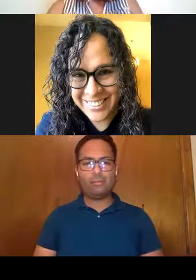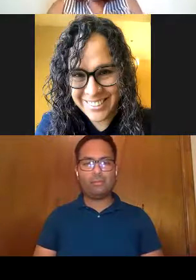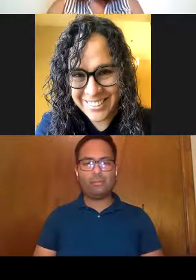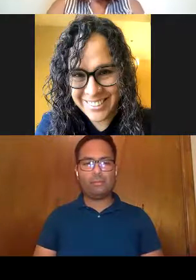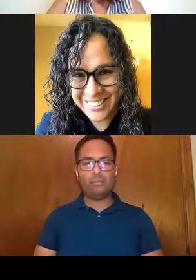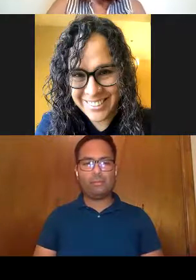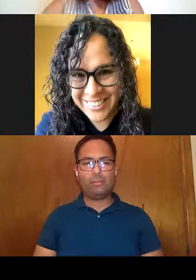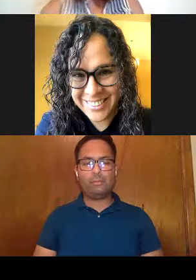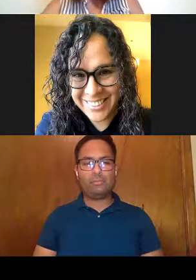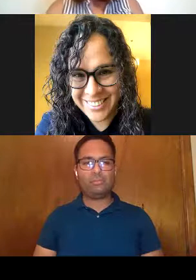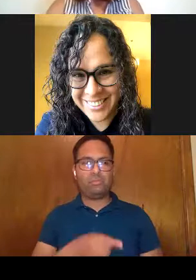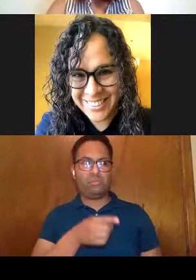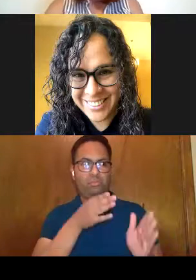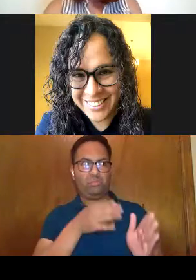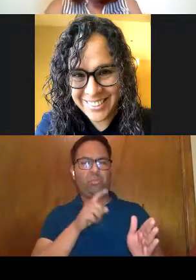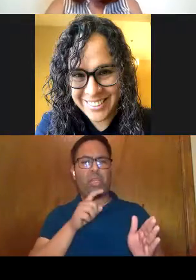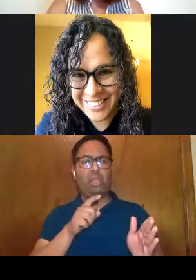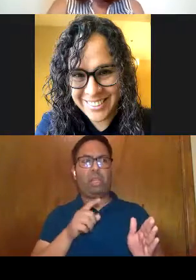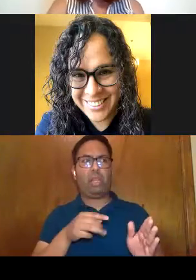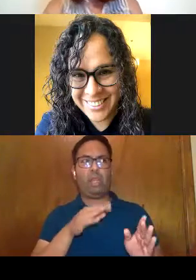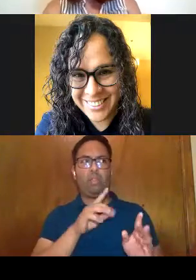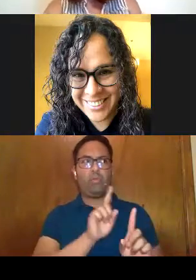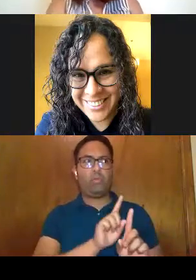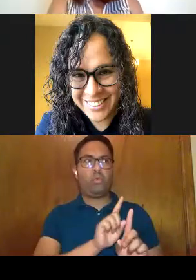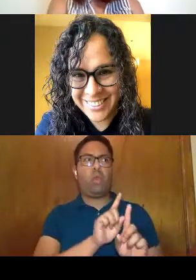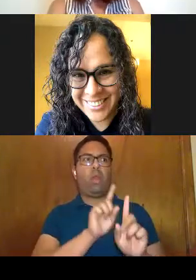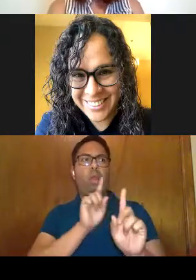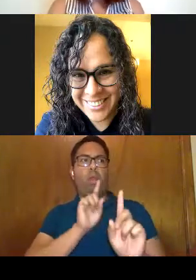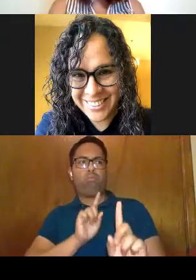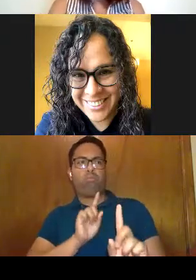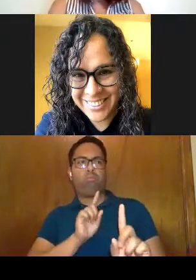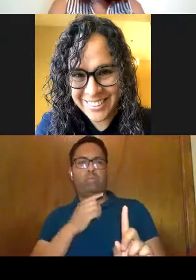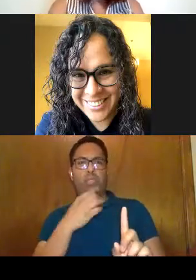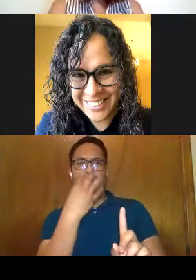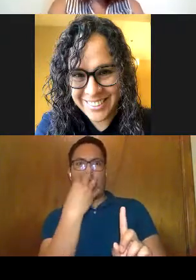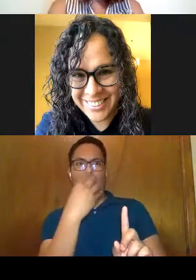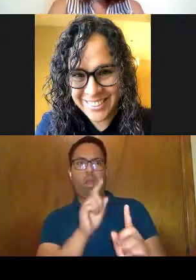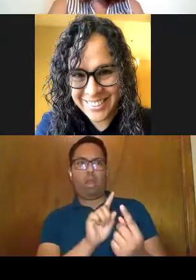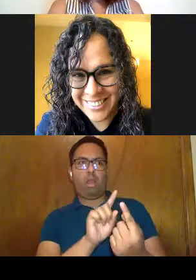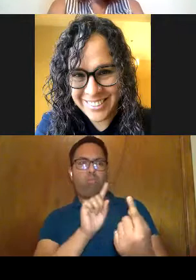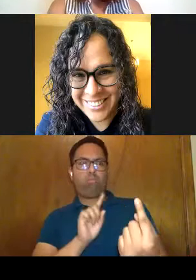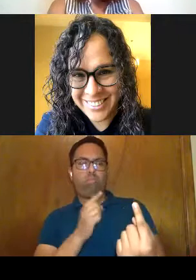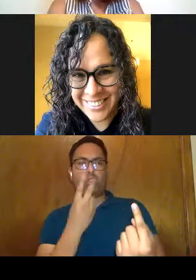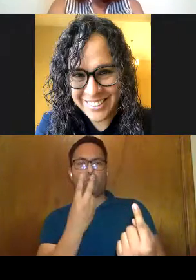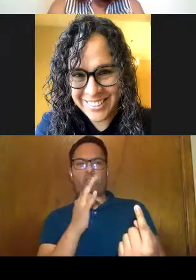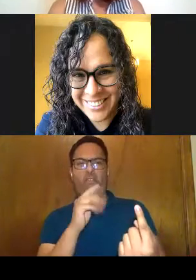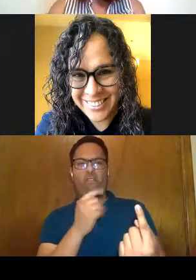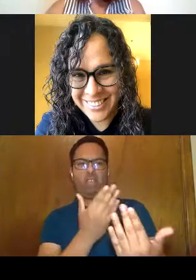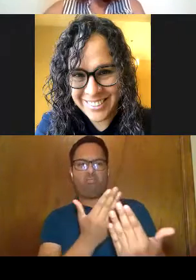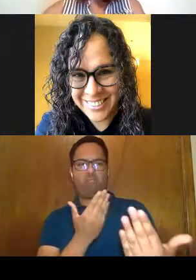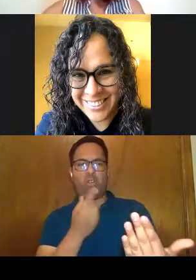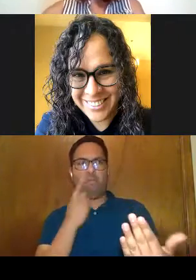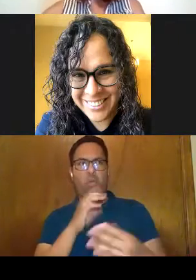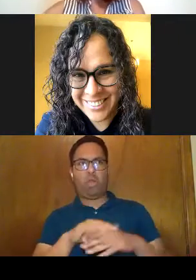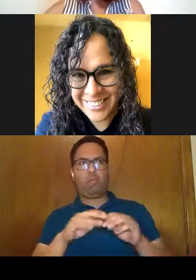Person, you need to move them 2 feet back from the camera in order for everyone to fit comfortably in the frame. Although, to be honest, sometimes you need to